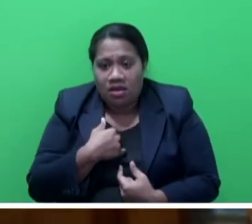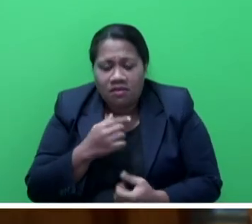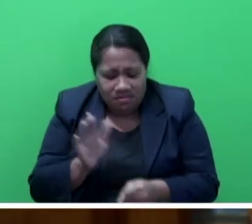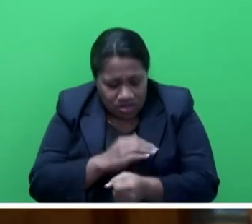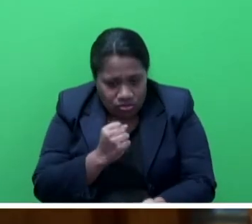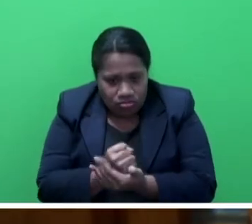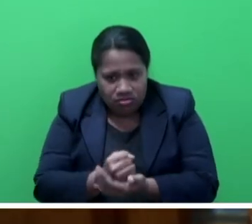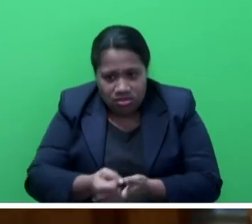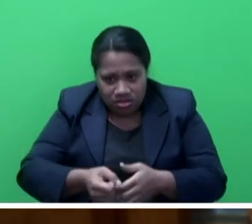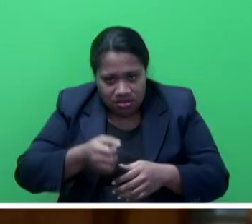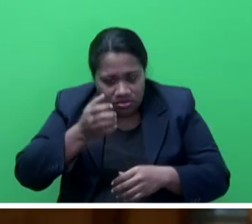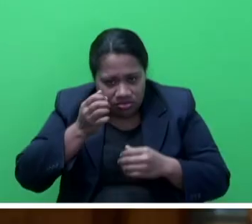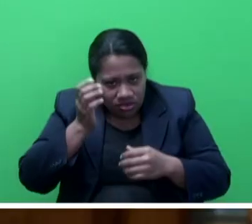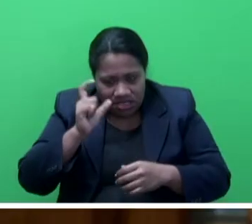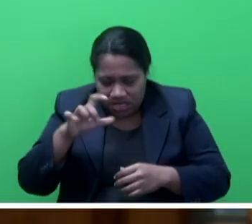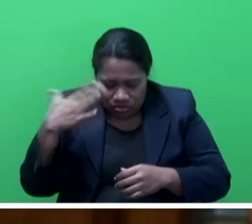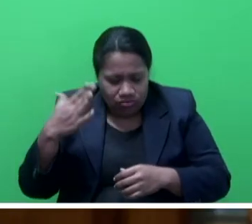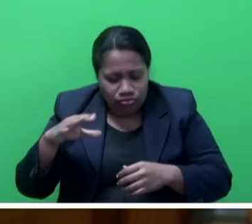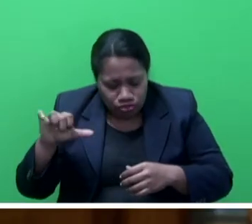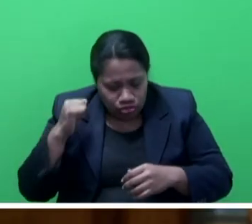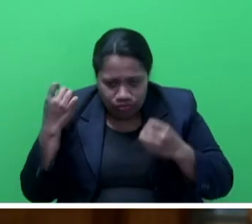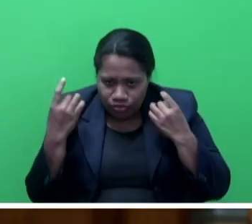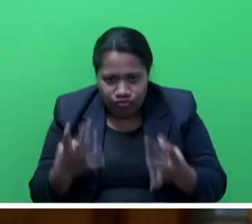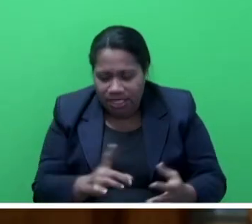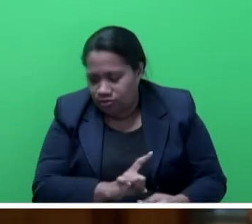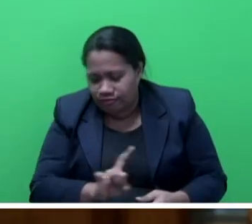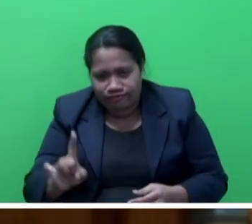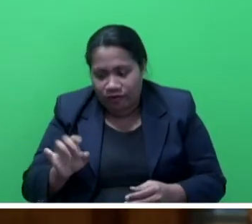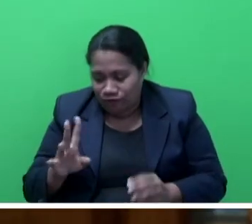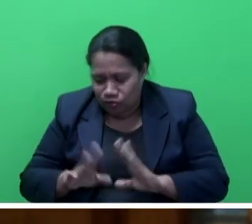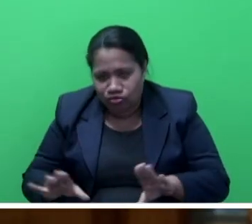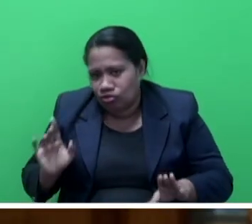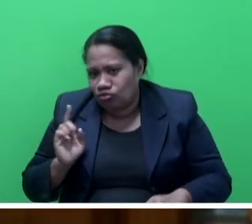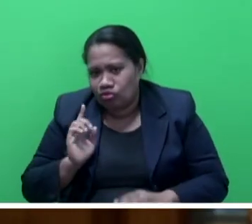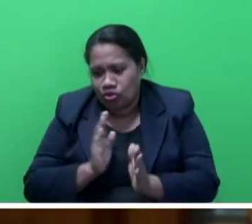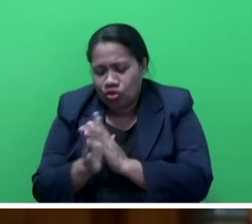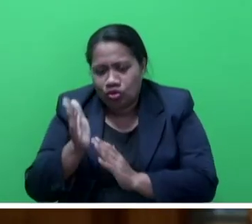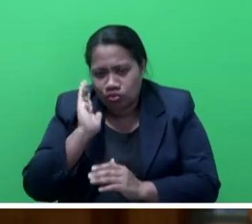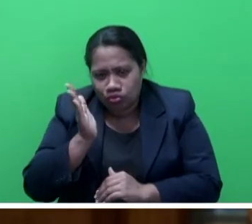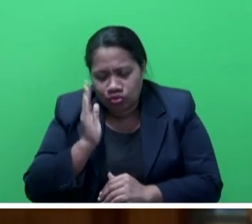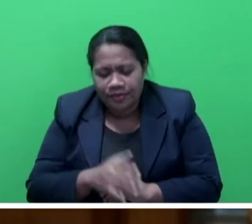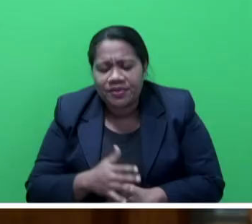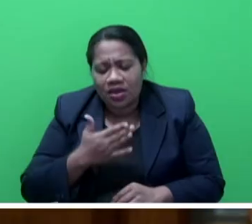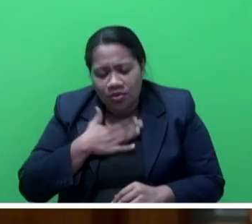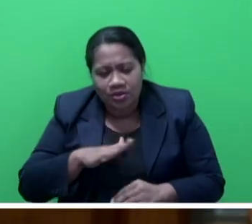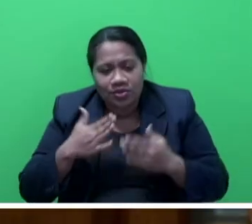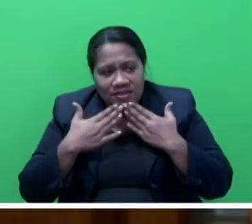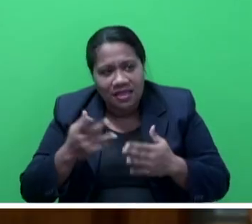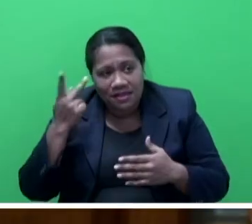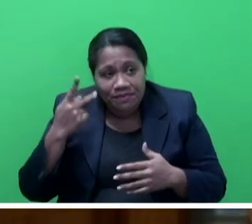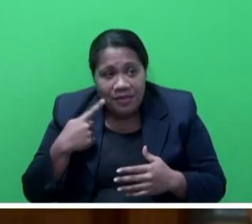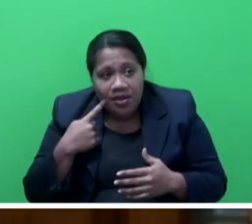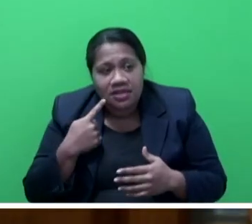classrooms ready for these schools. Children are always excited to be in school. And I must thank the parents and the community once again for helping us clear the